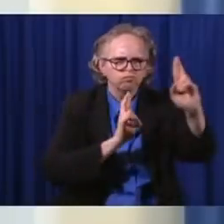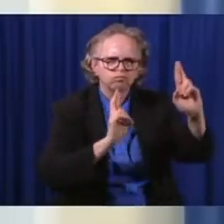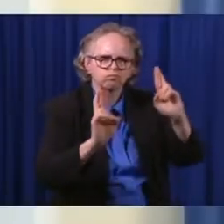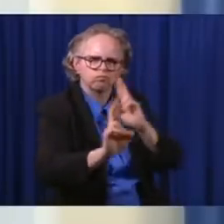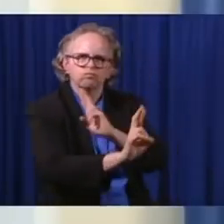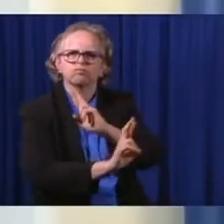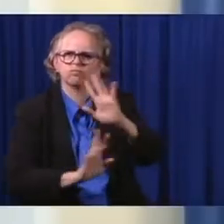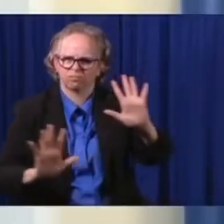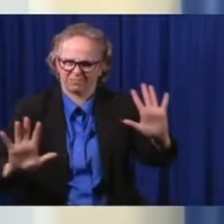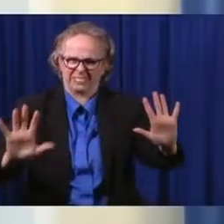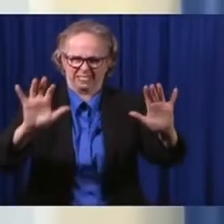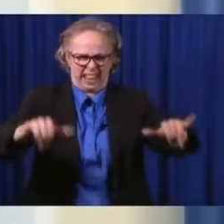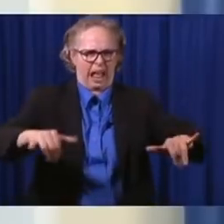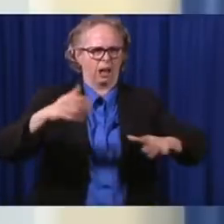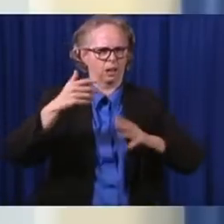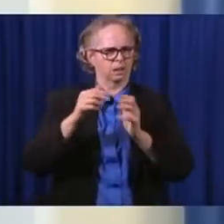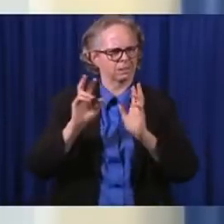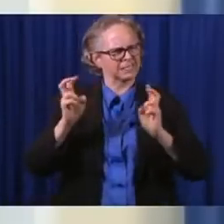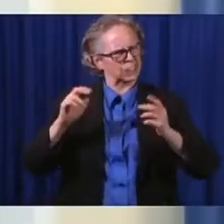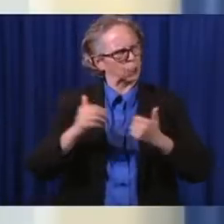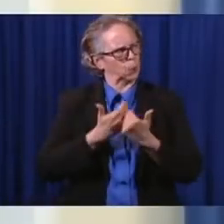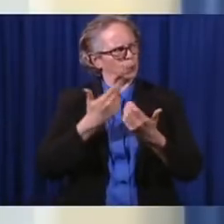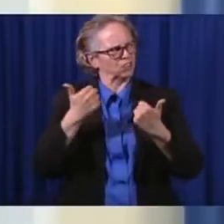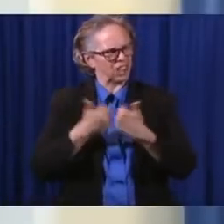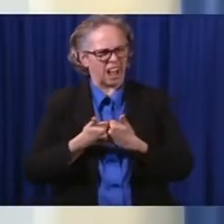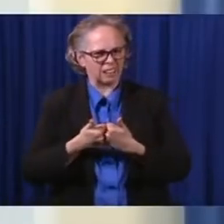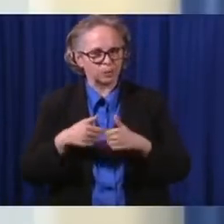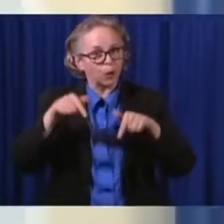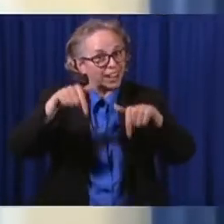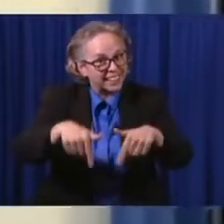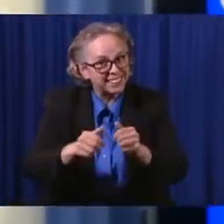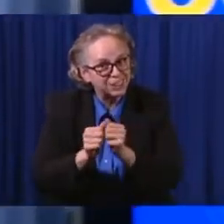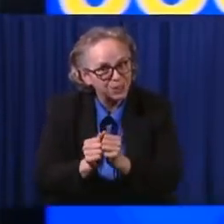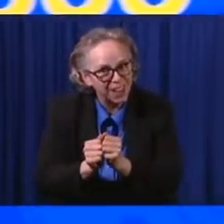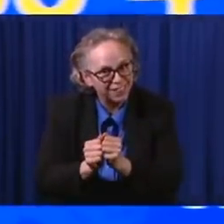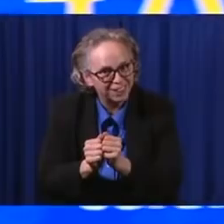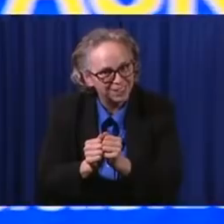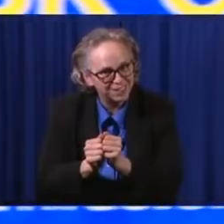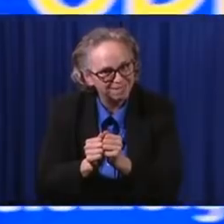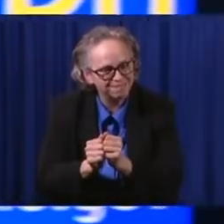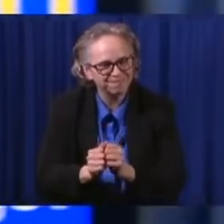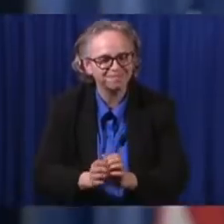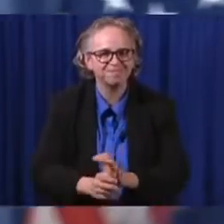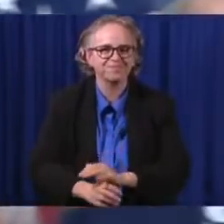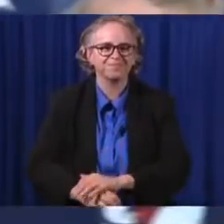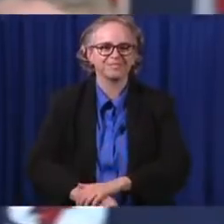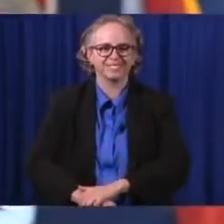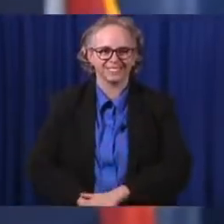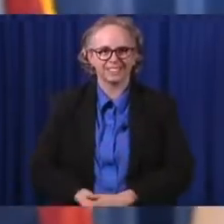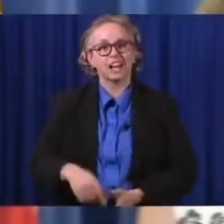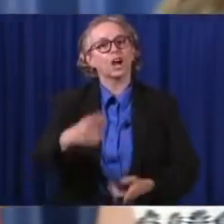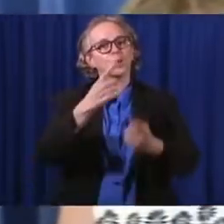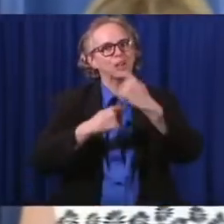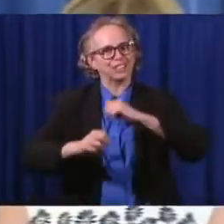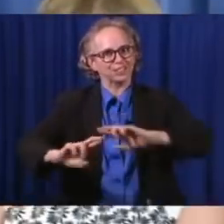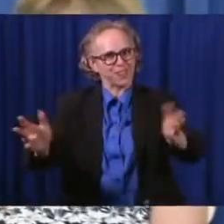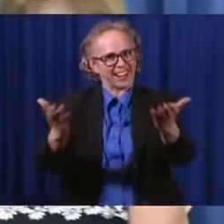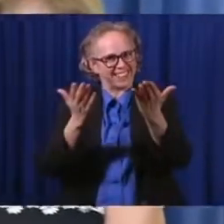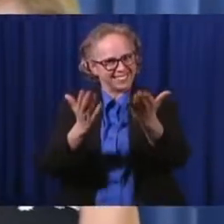we are in this together, and so proud of all you're doing, Governor. Thank you, Doctor. We'll go to questions.